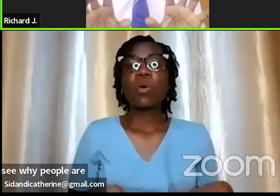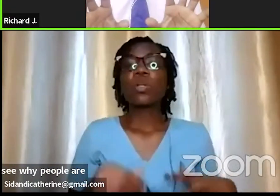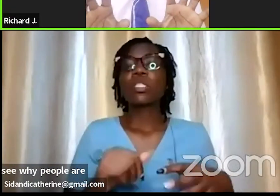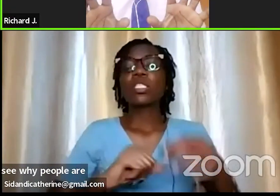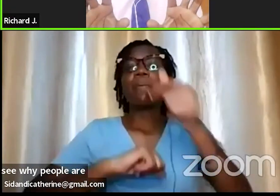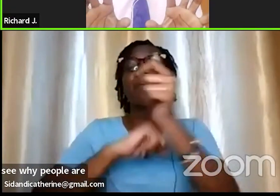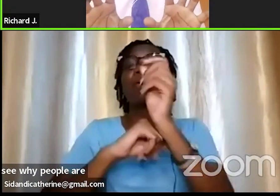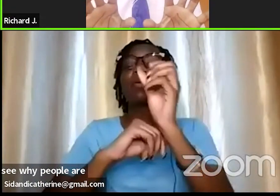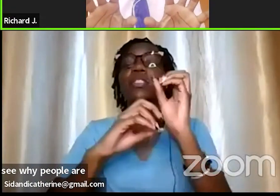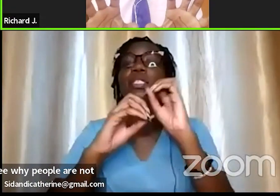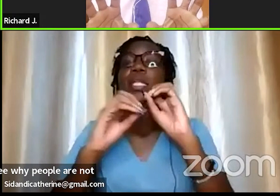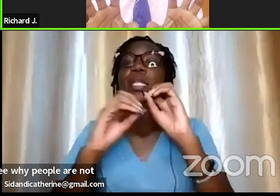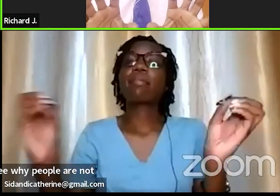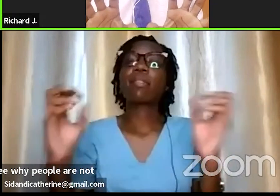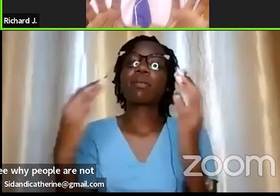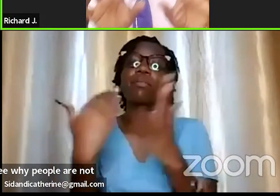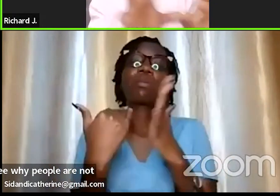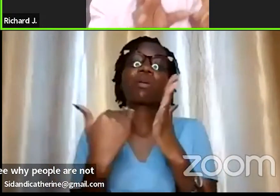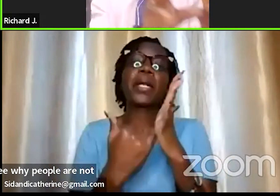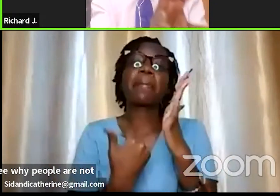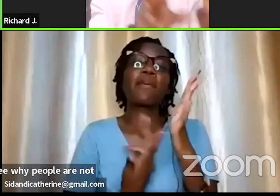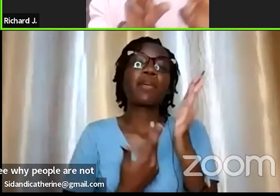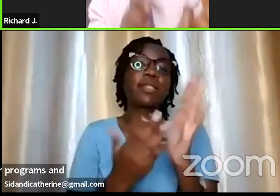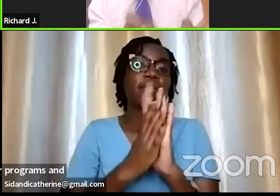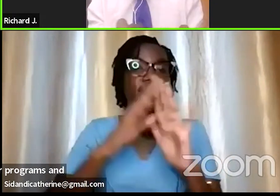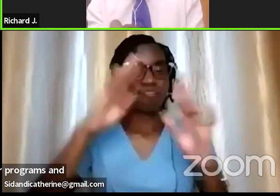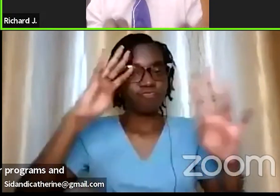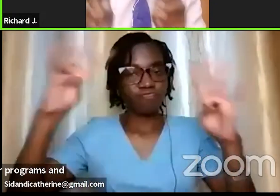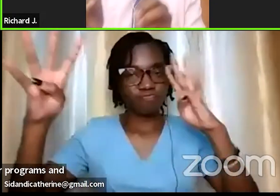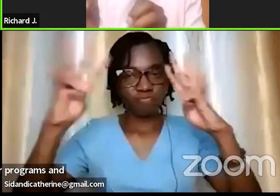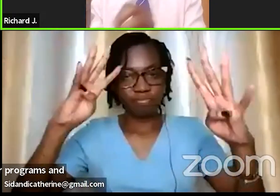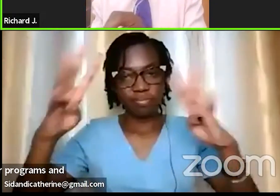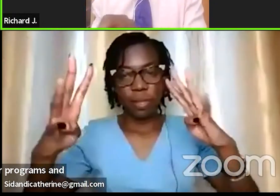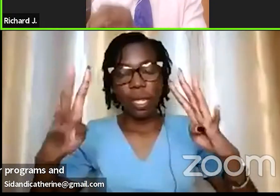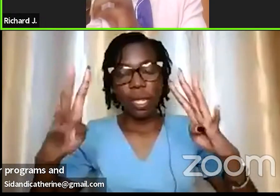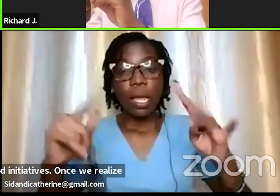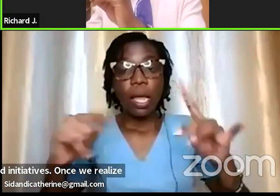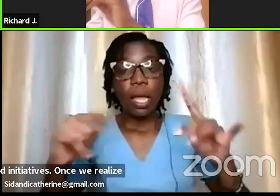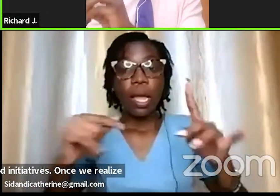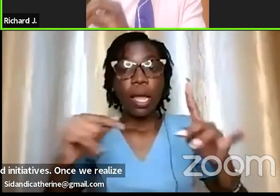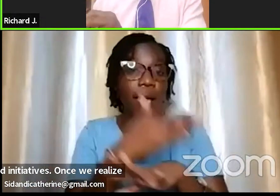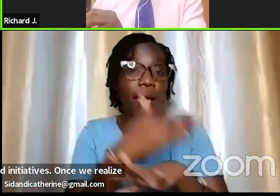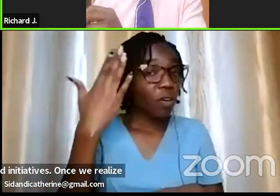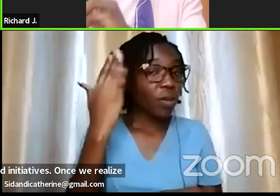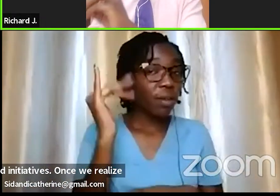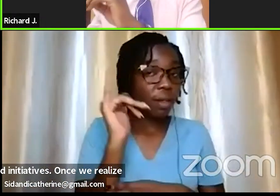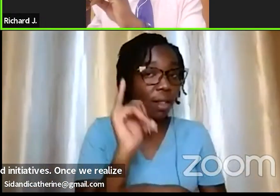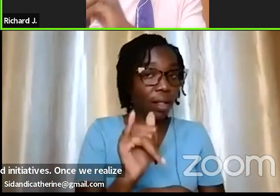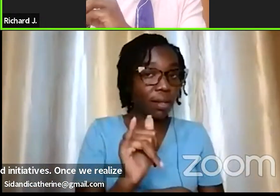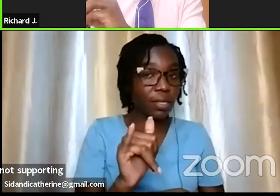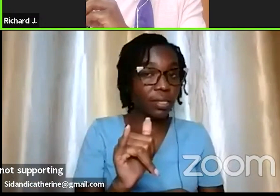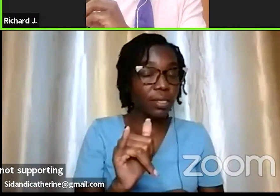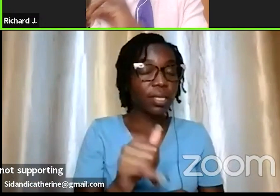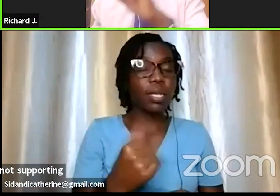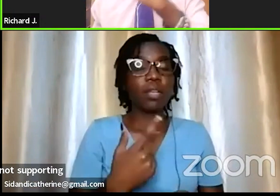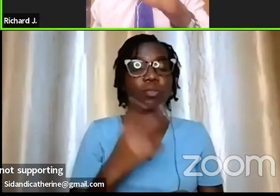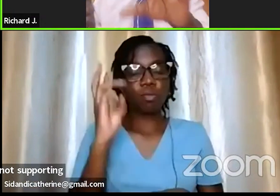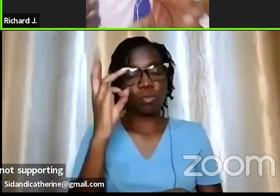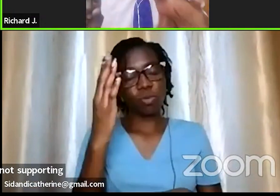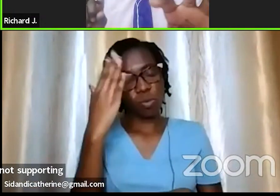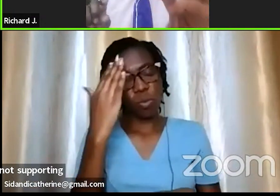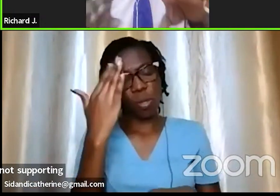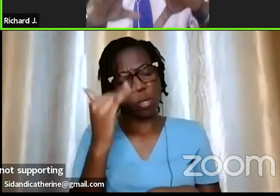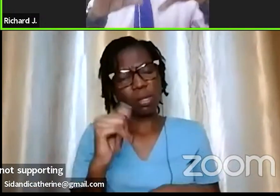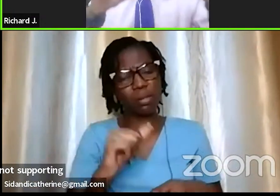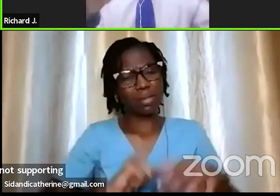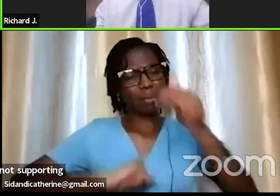supporting our programs and initiatives. Once we realize why they are not supporting our initiatives, we